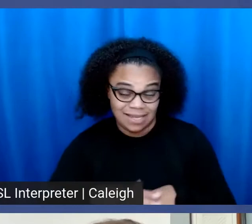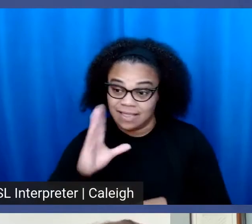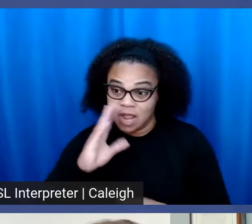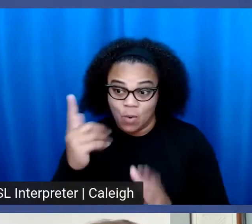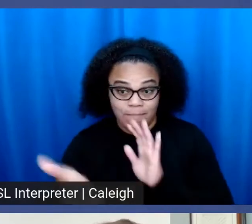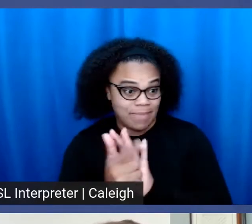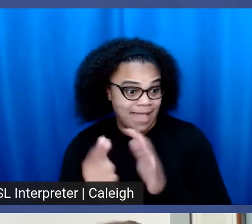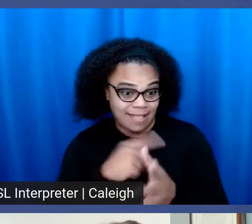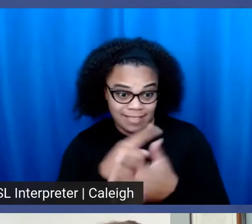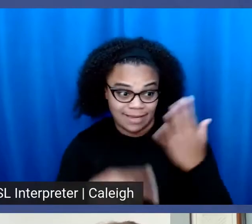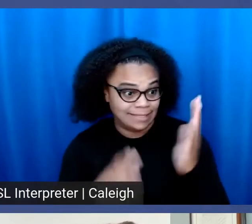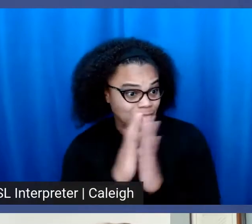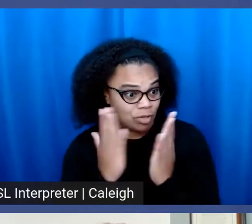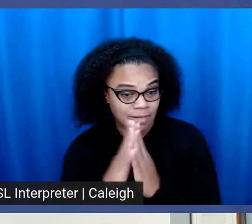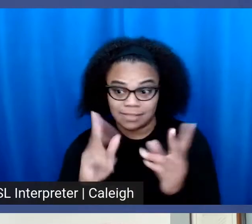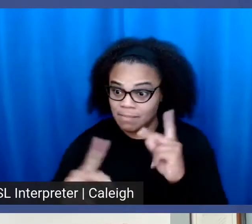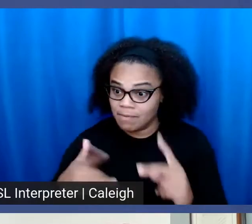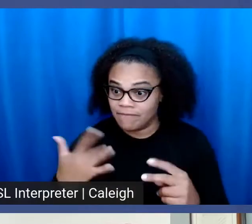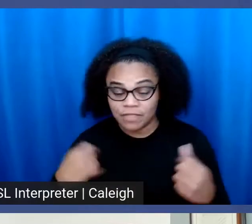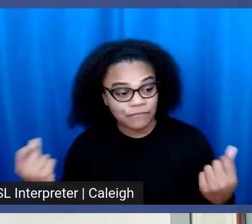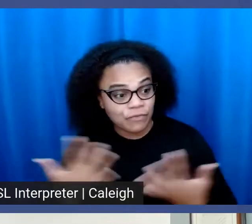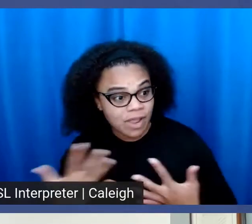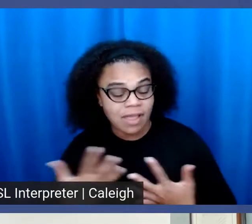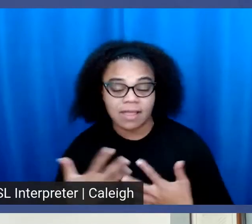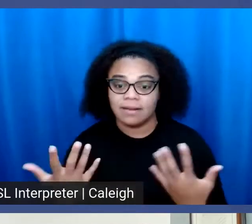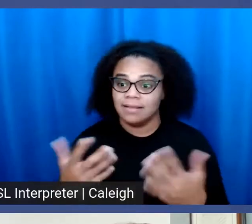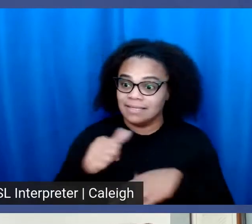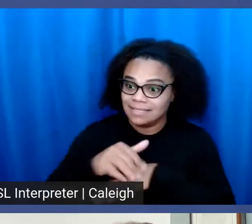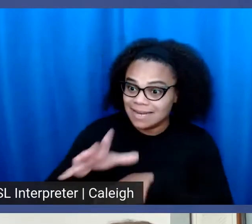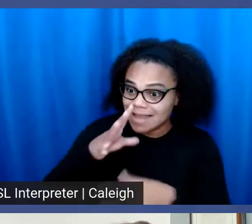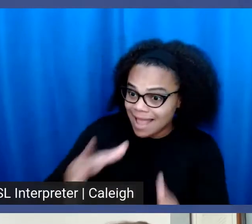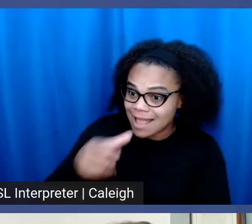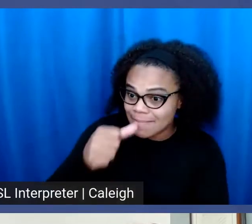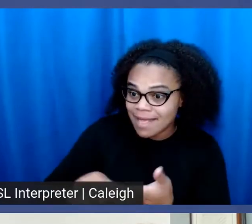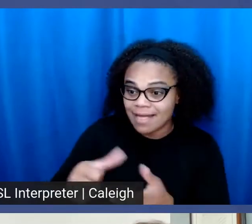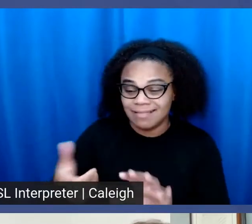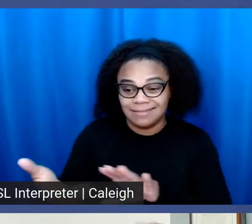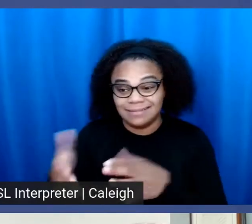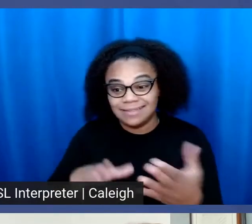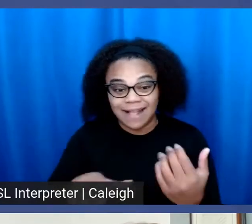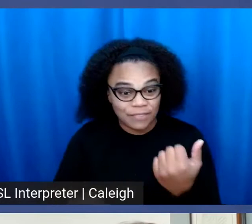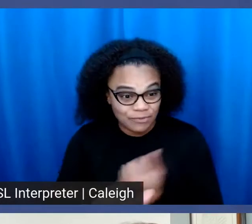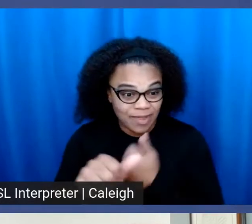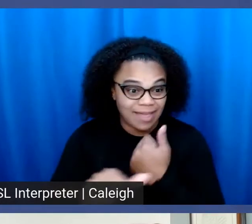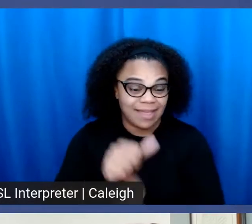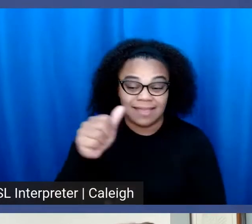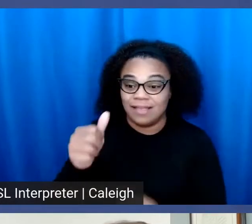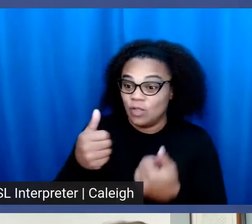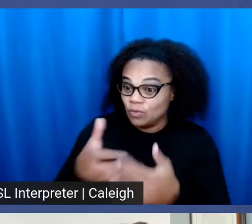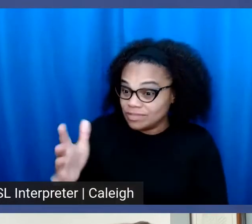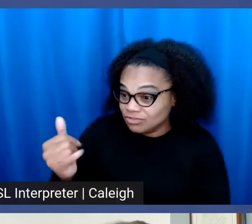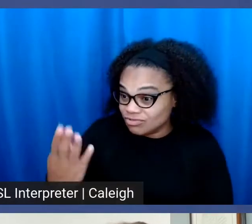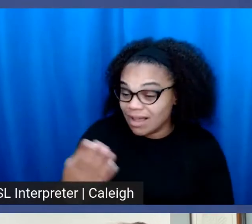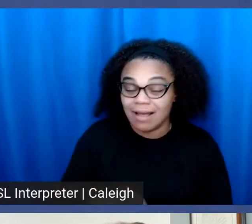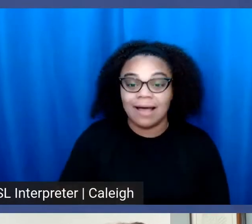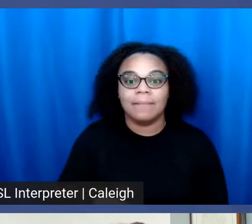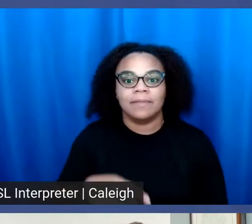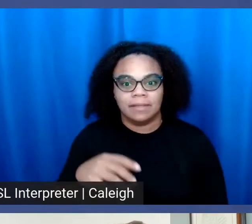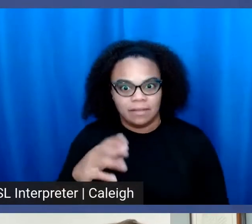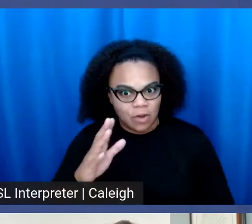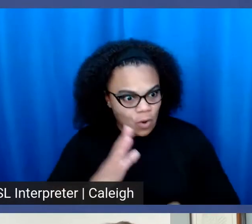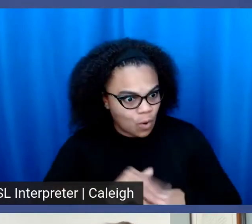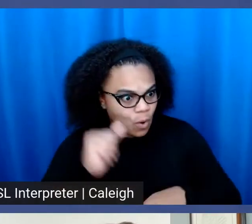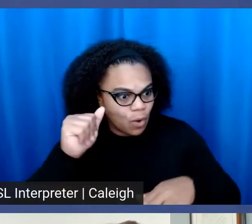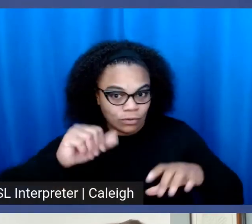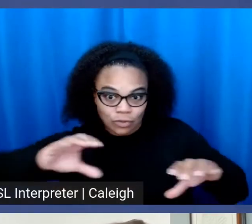sending hate mail, they're sending death threats, people are losing their jobs. I think now is the time to call to action the great American majority that